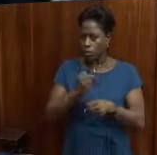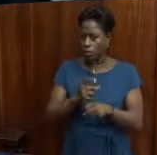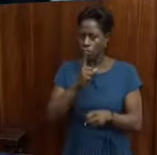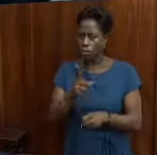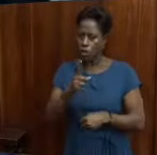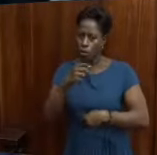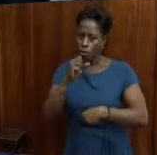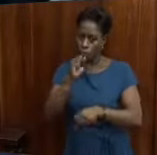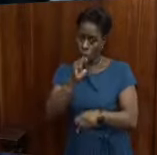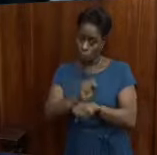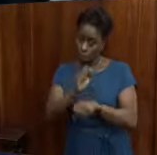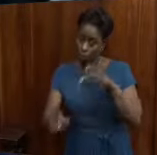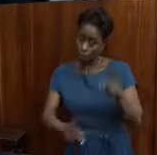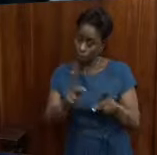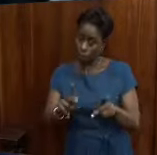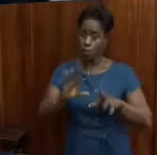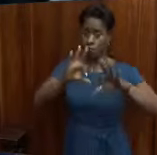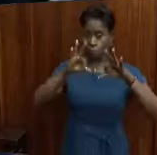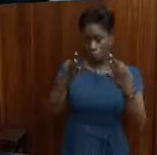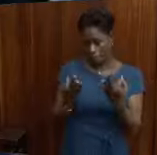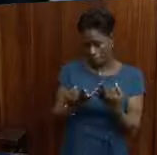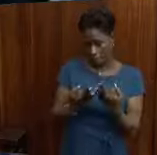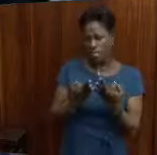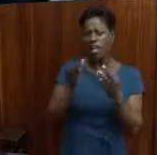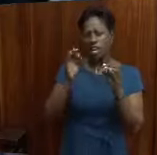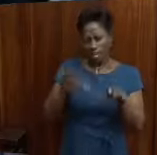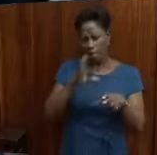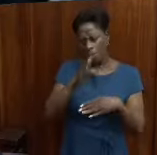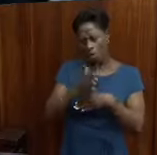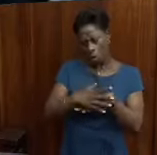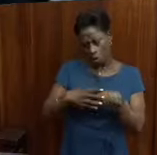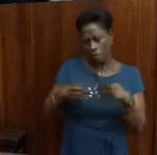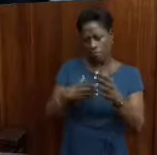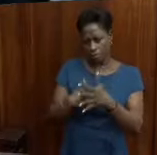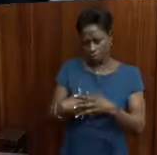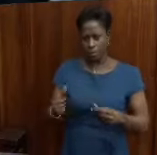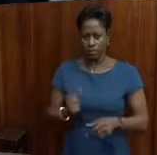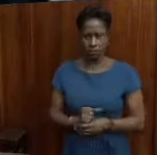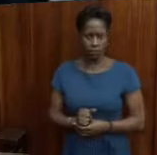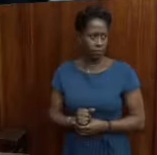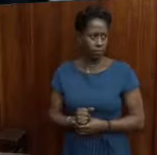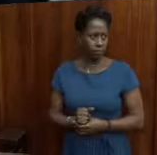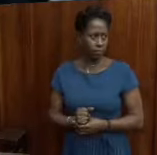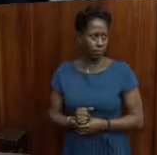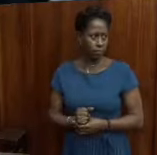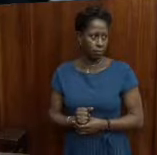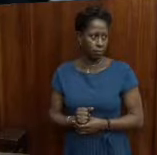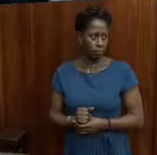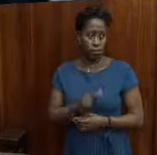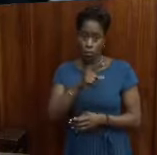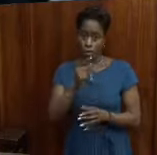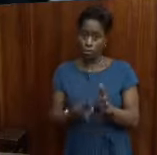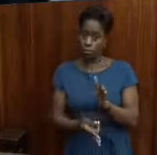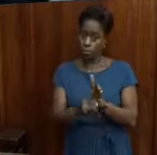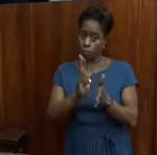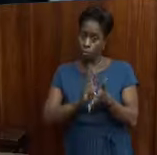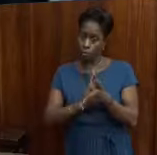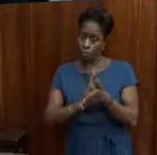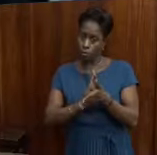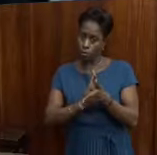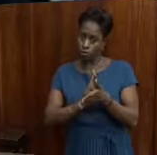workers, their families, and their communities can live in dignity. Towards that end, we shall be reviewing the related